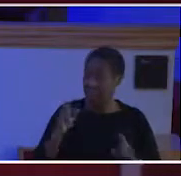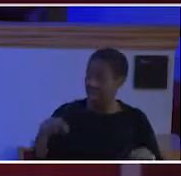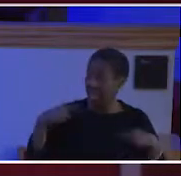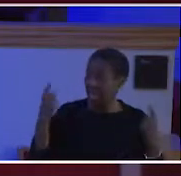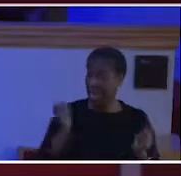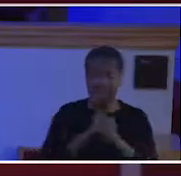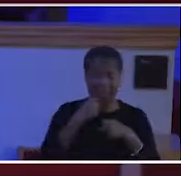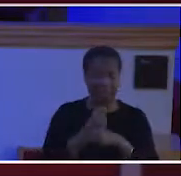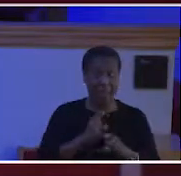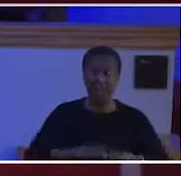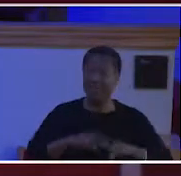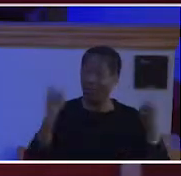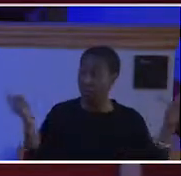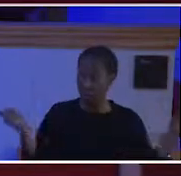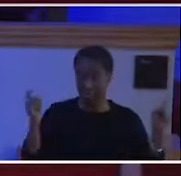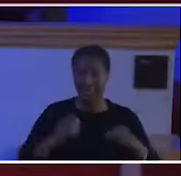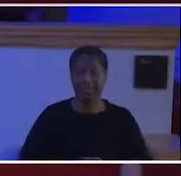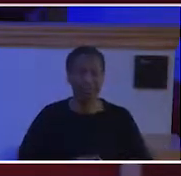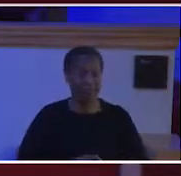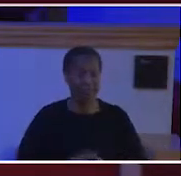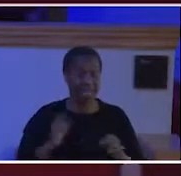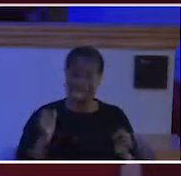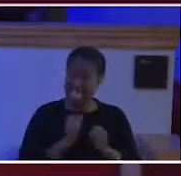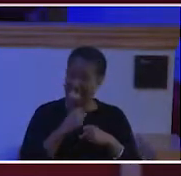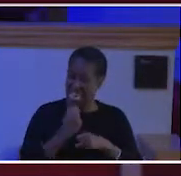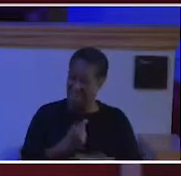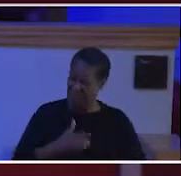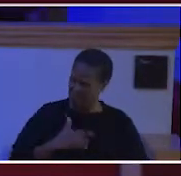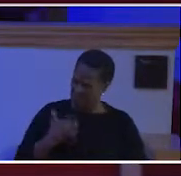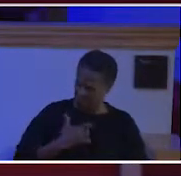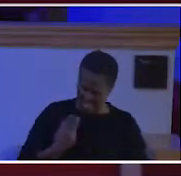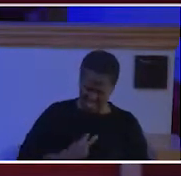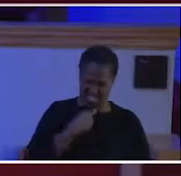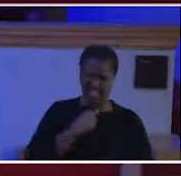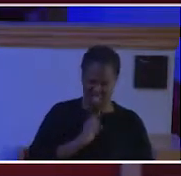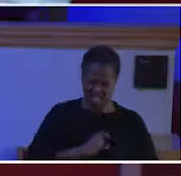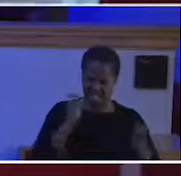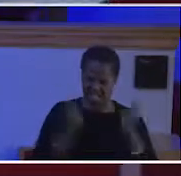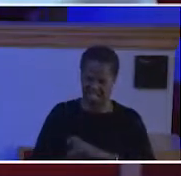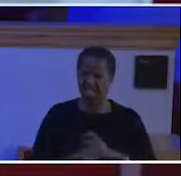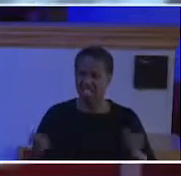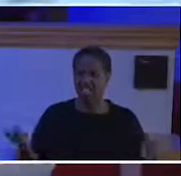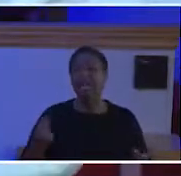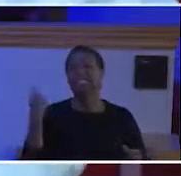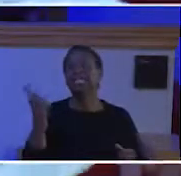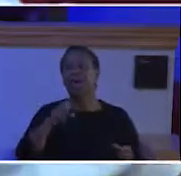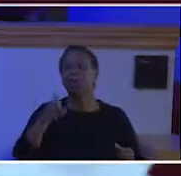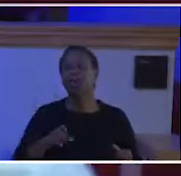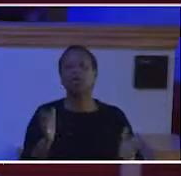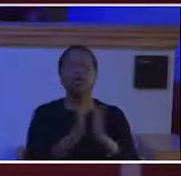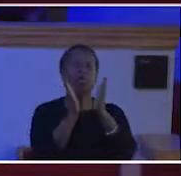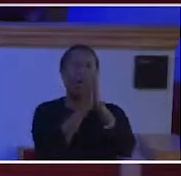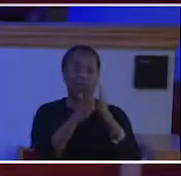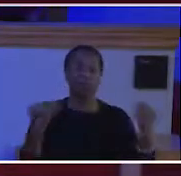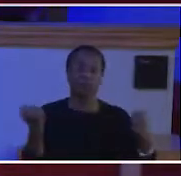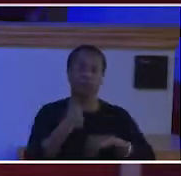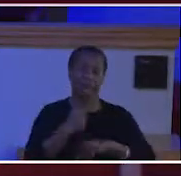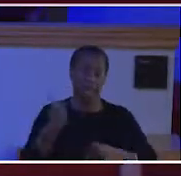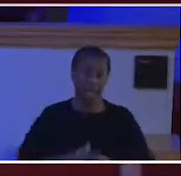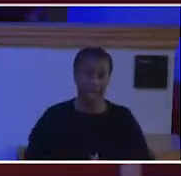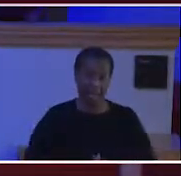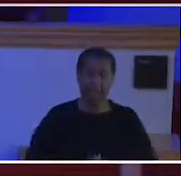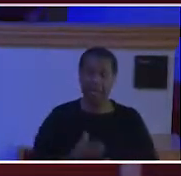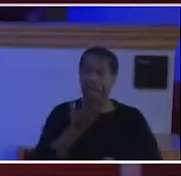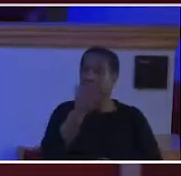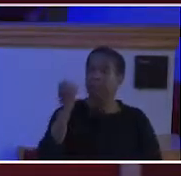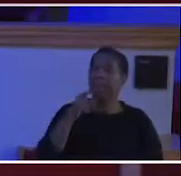made a difference? Has he ever gotten you out of a bind? Somebody ought to praise him today, because